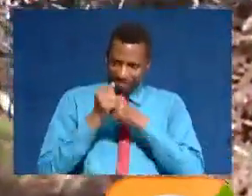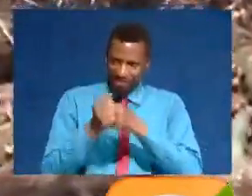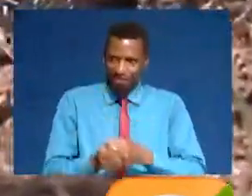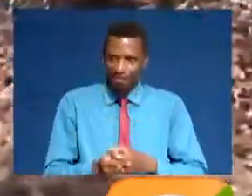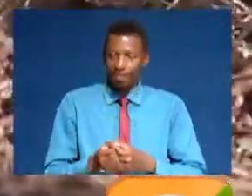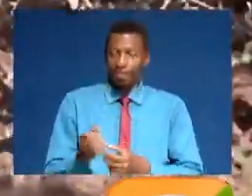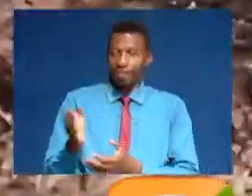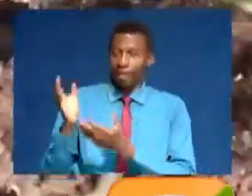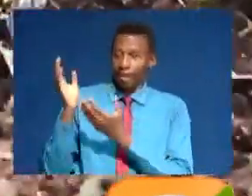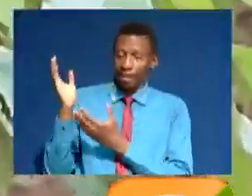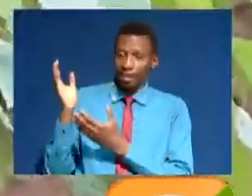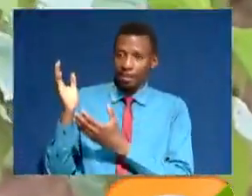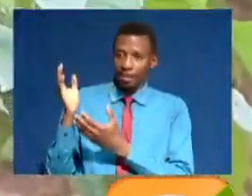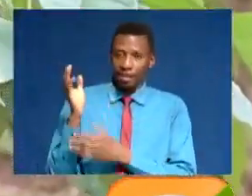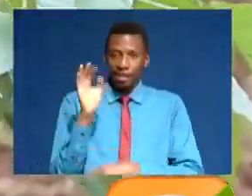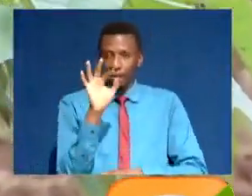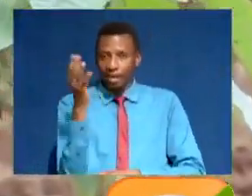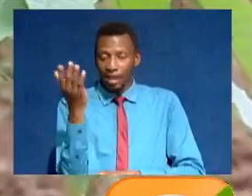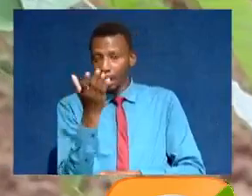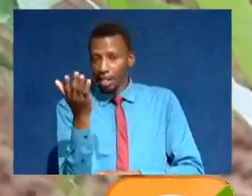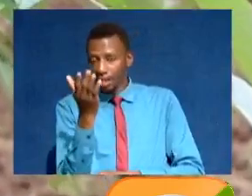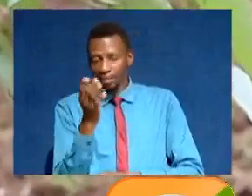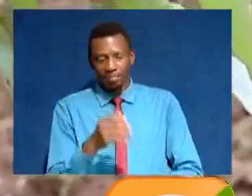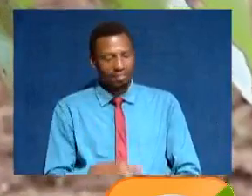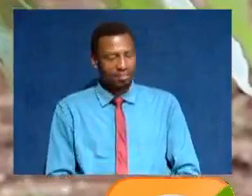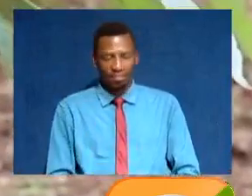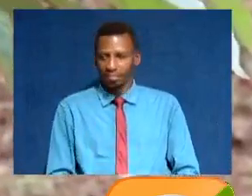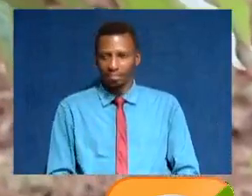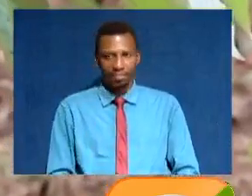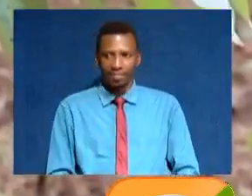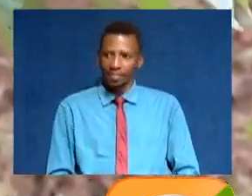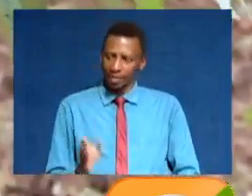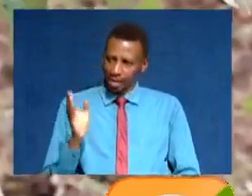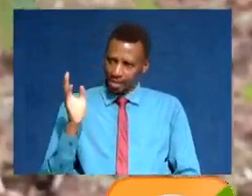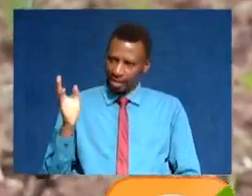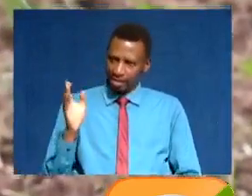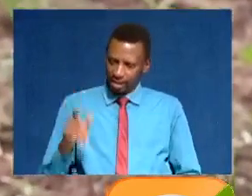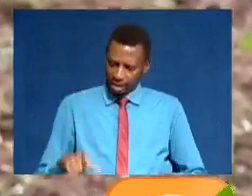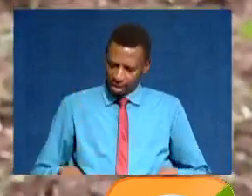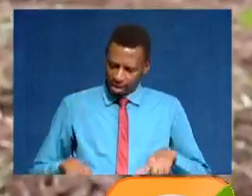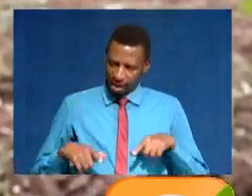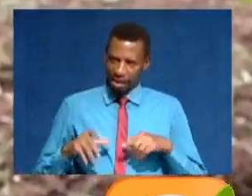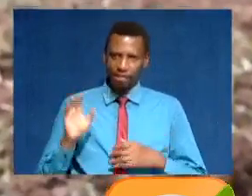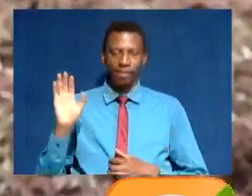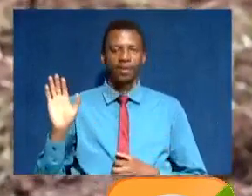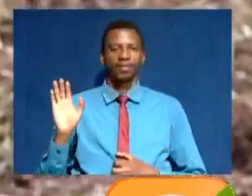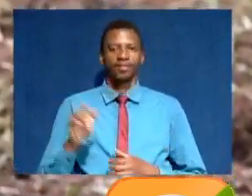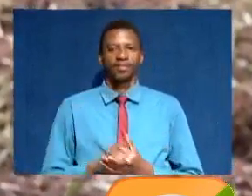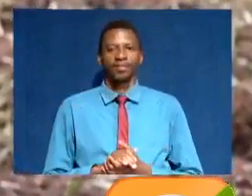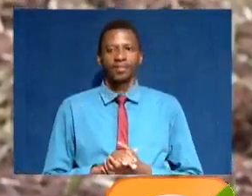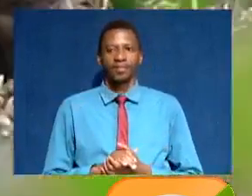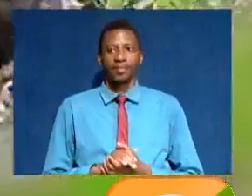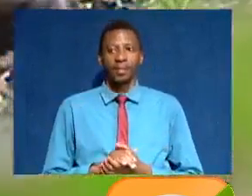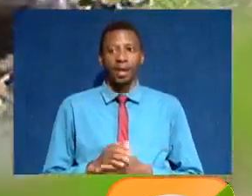These are not just trees. These are a lifeline. For the